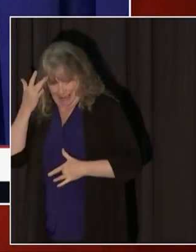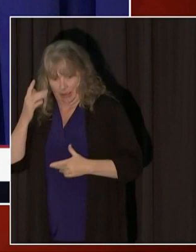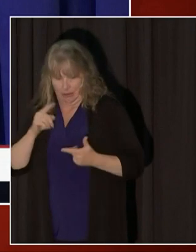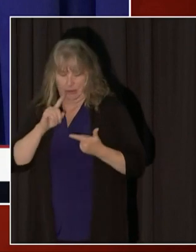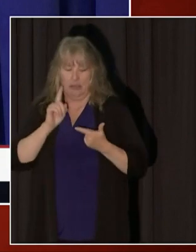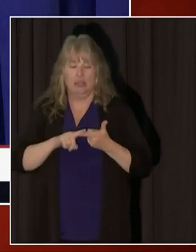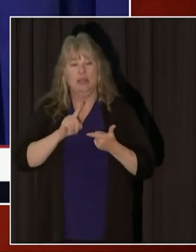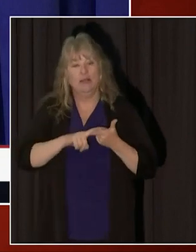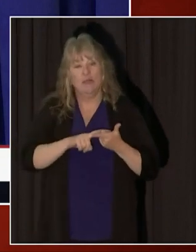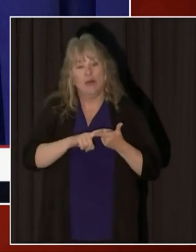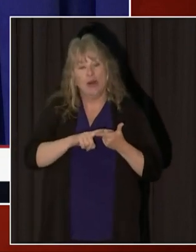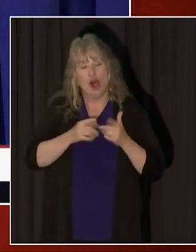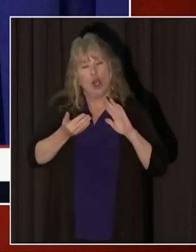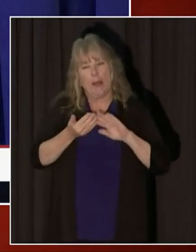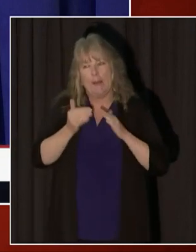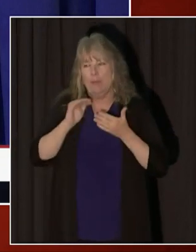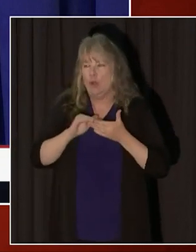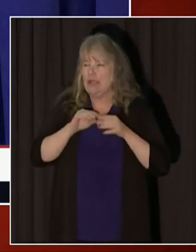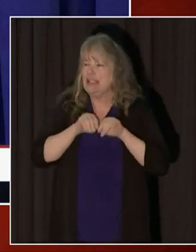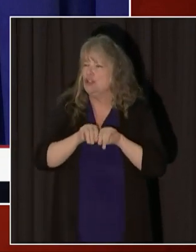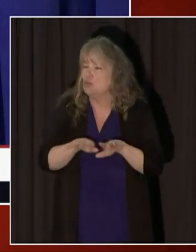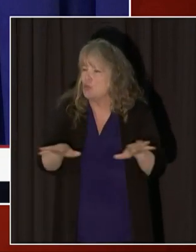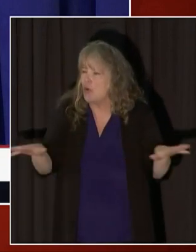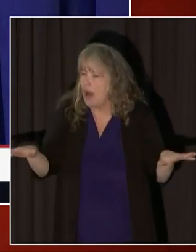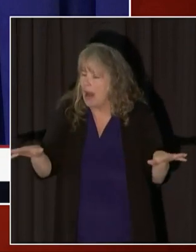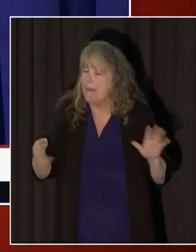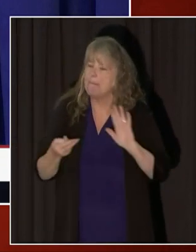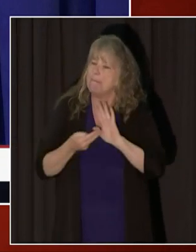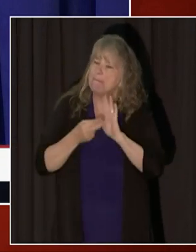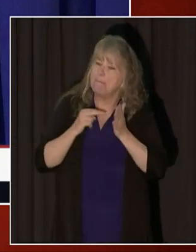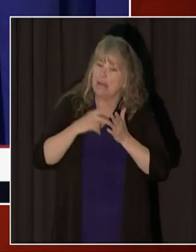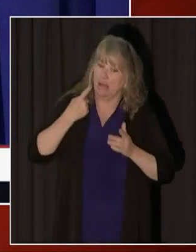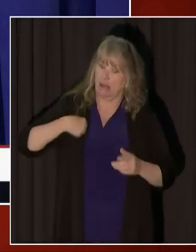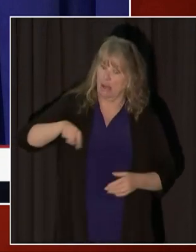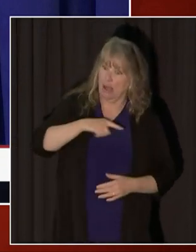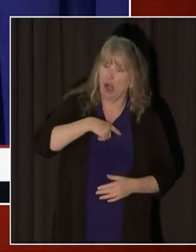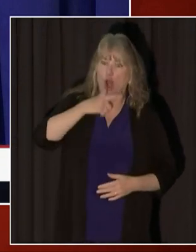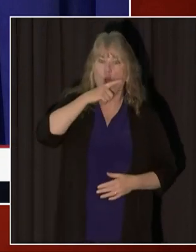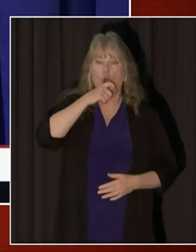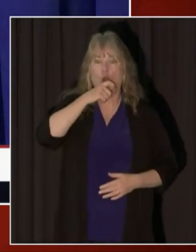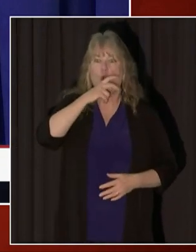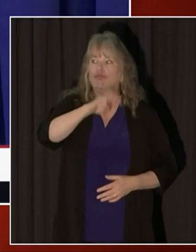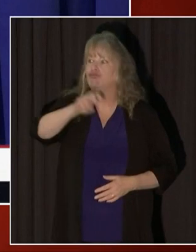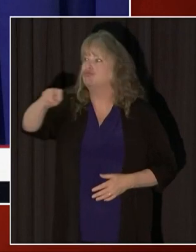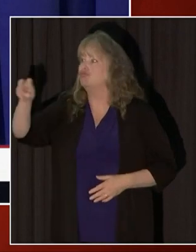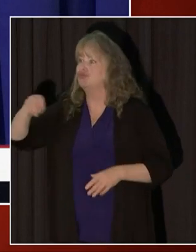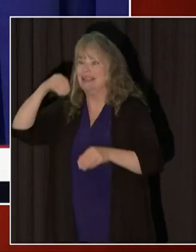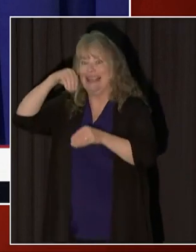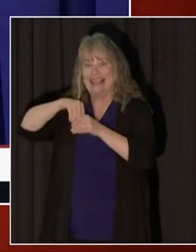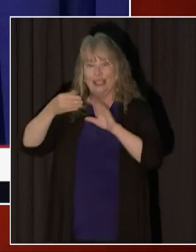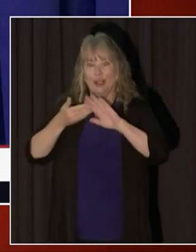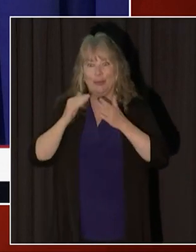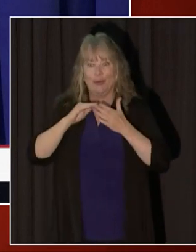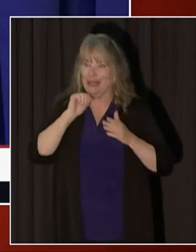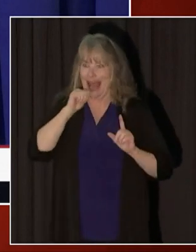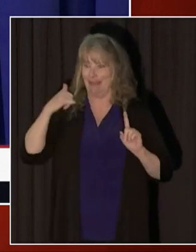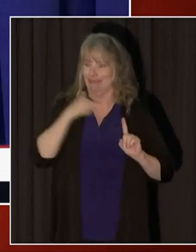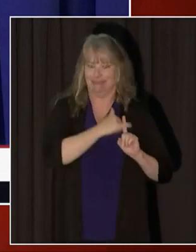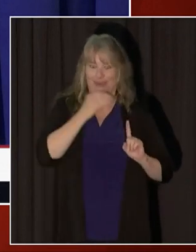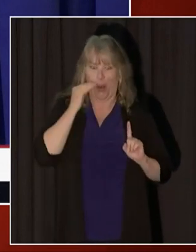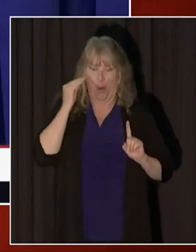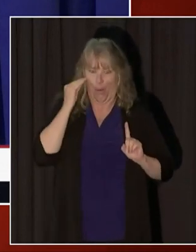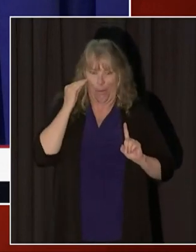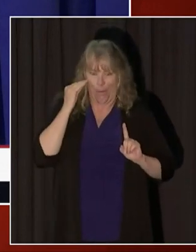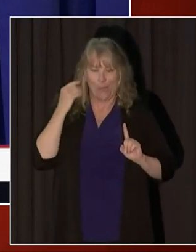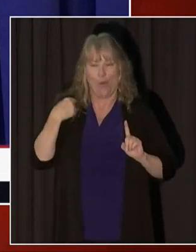two, community spread, which is for those of us who move around the community and are not in congregate settings where we do